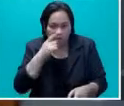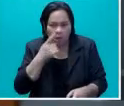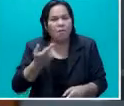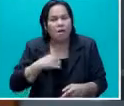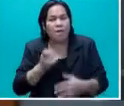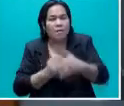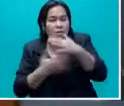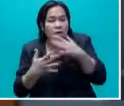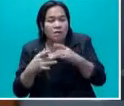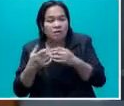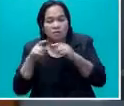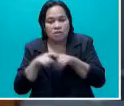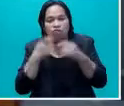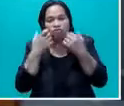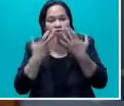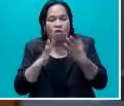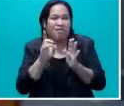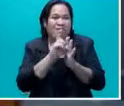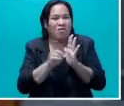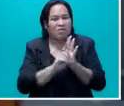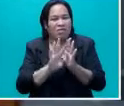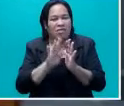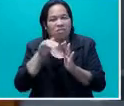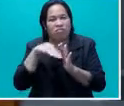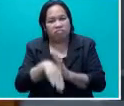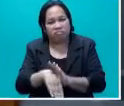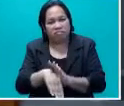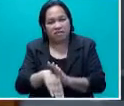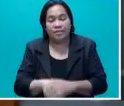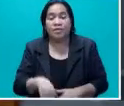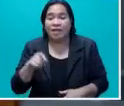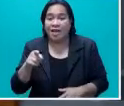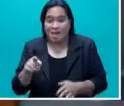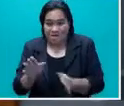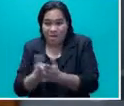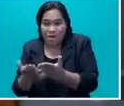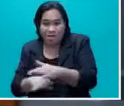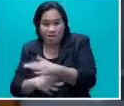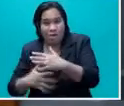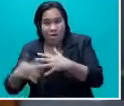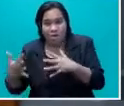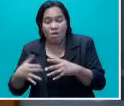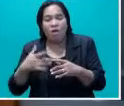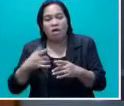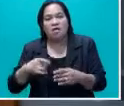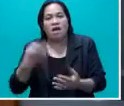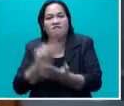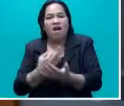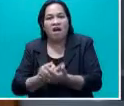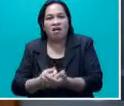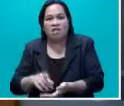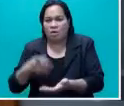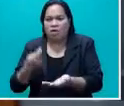signified the erosion of our democracy. Furthermore, that burning resulted in a huge loss of public funds and